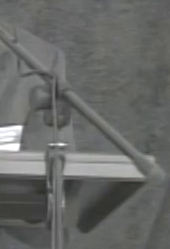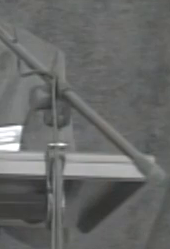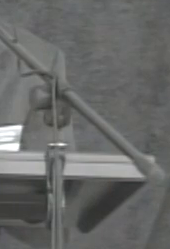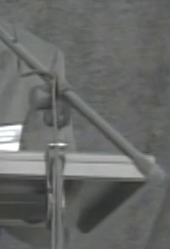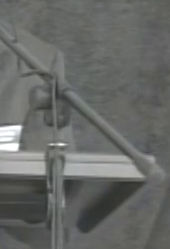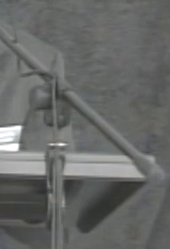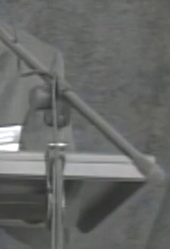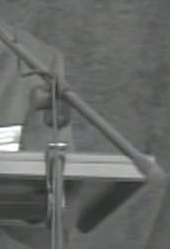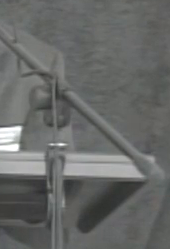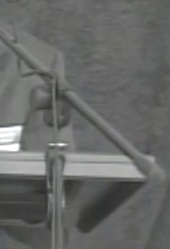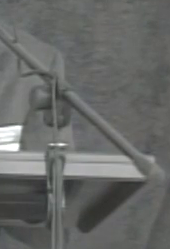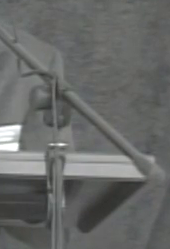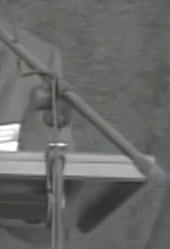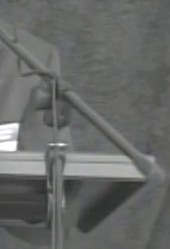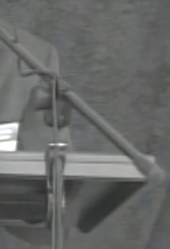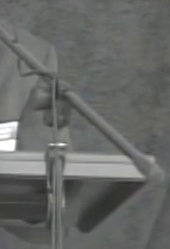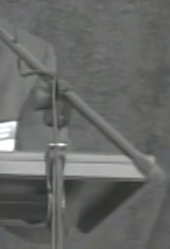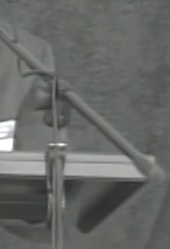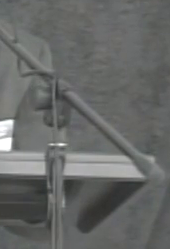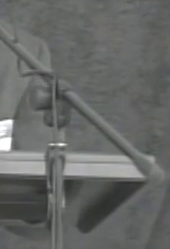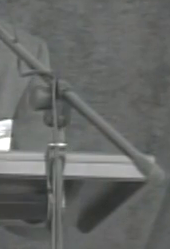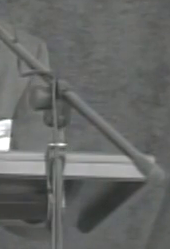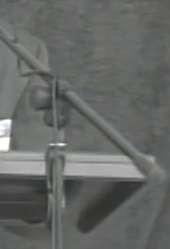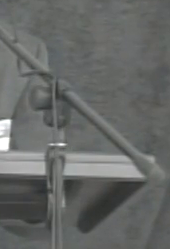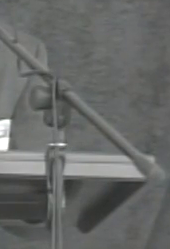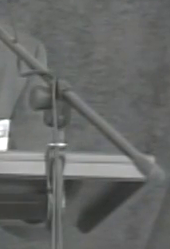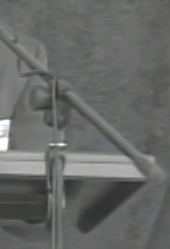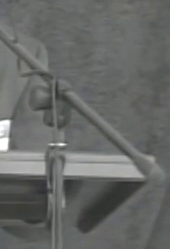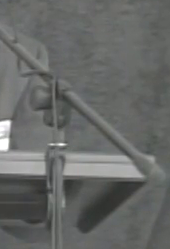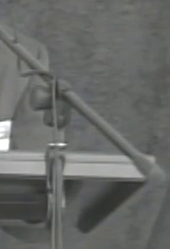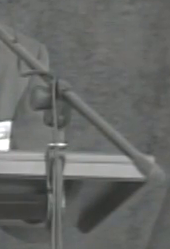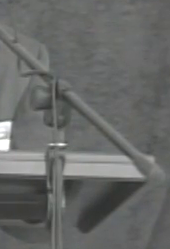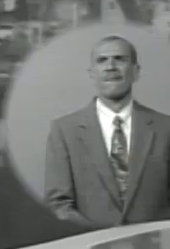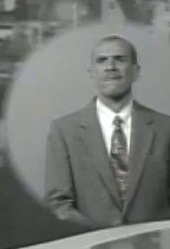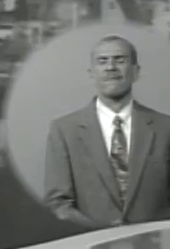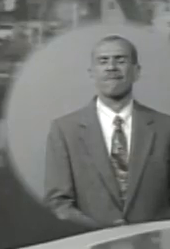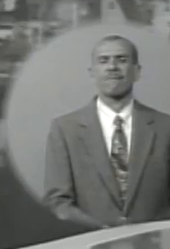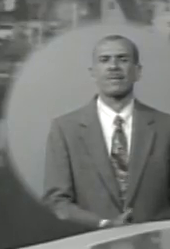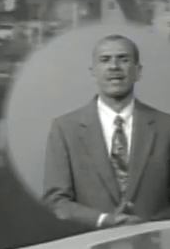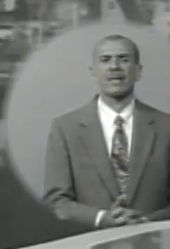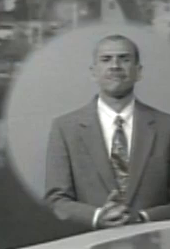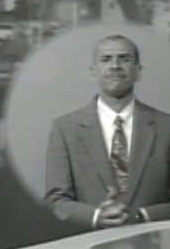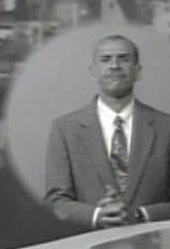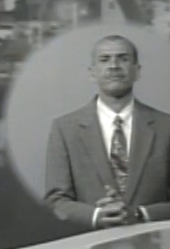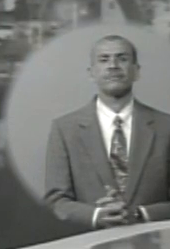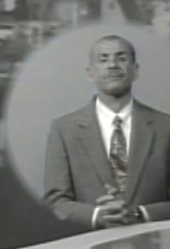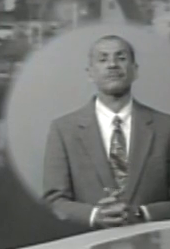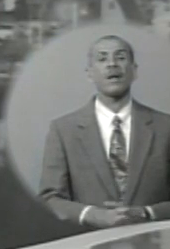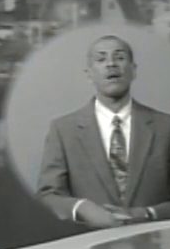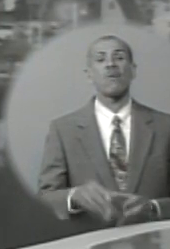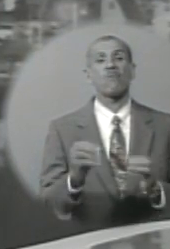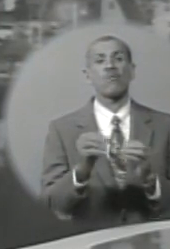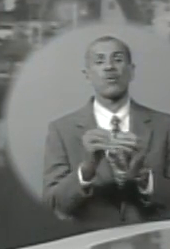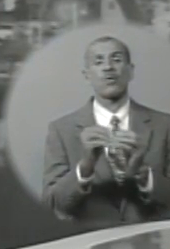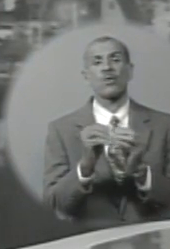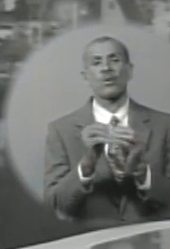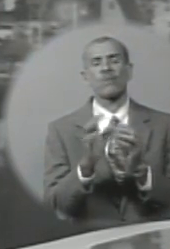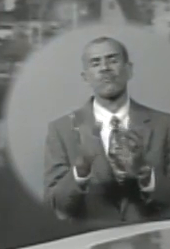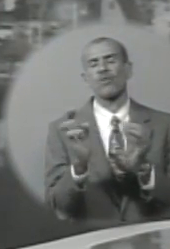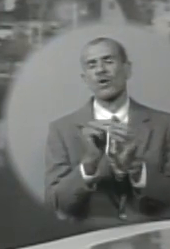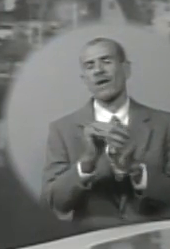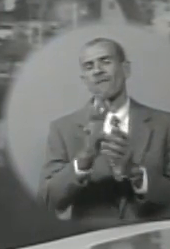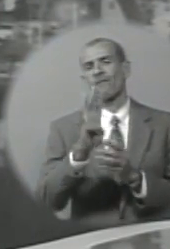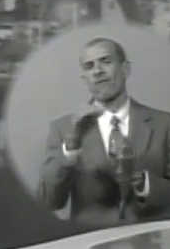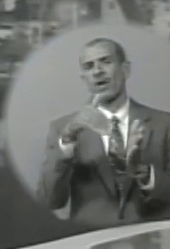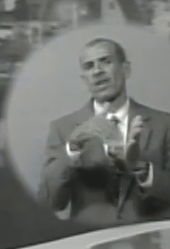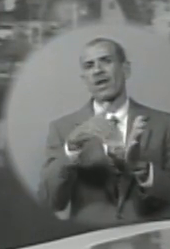Jesus lived by the same principles that he taught. And over 4,000 attendees from Barbados